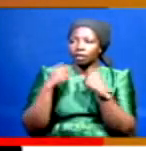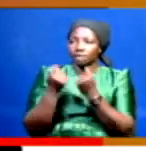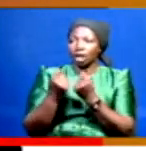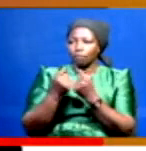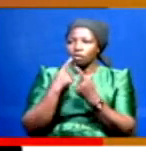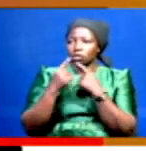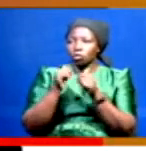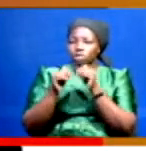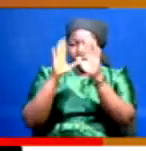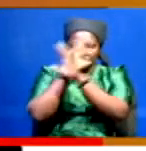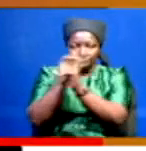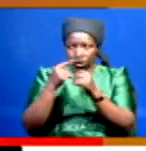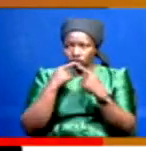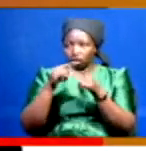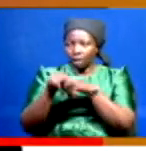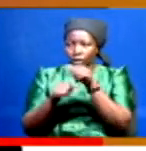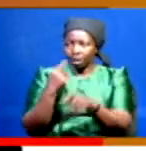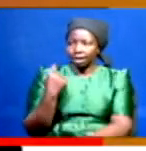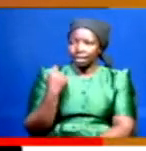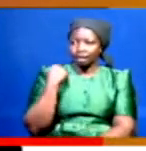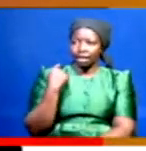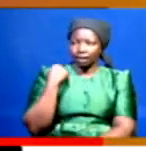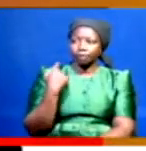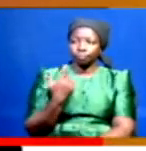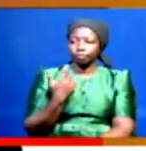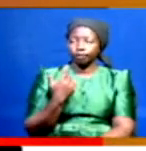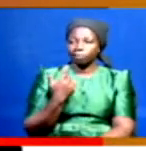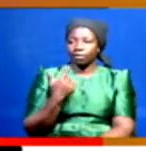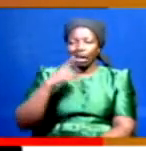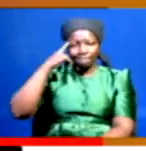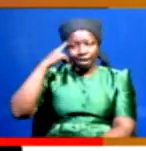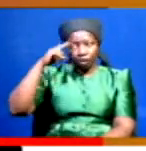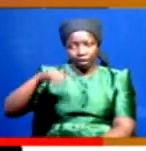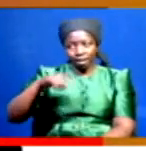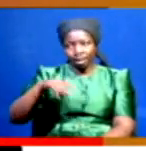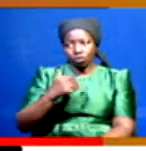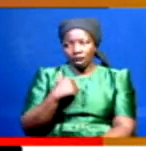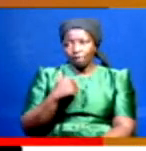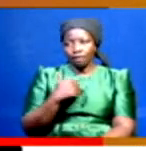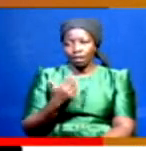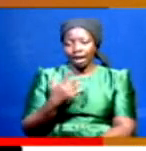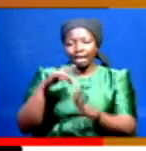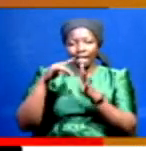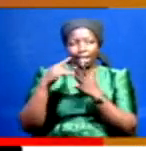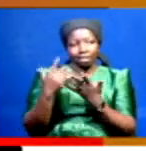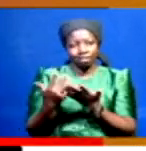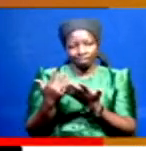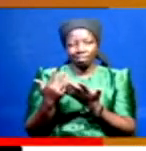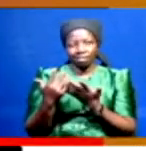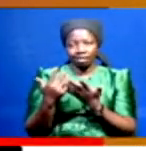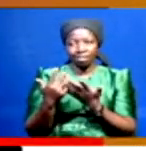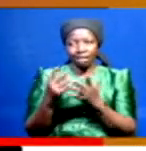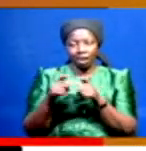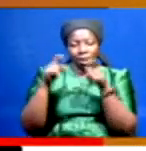president was talking about yesterday, I think we need to be to have a broader perspective of it, a